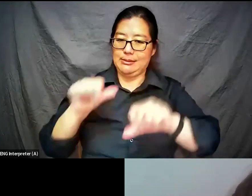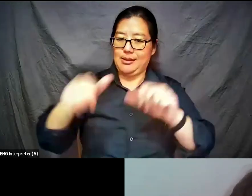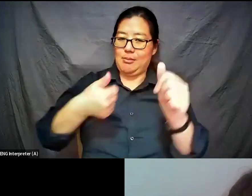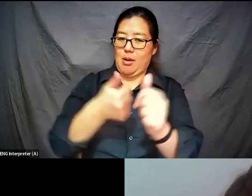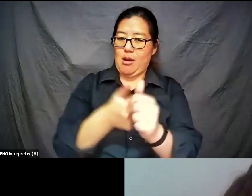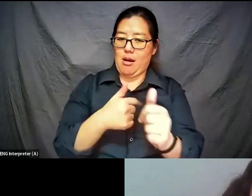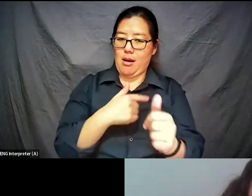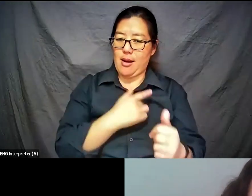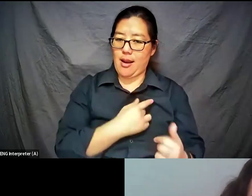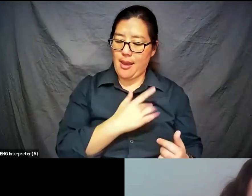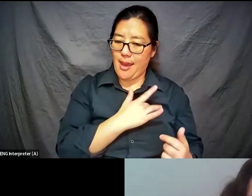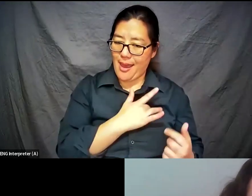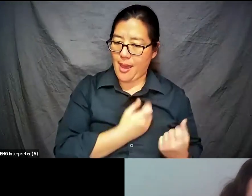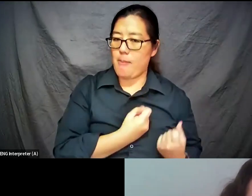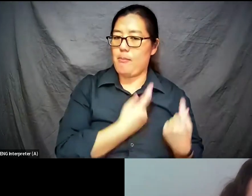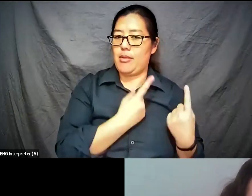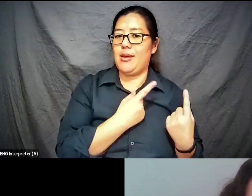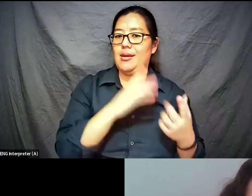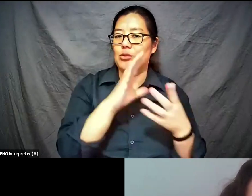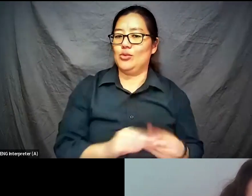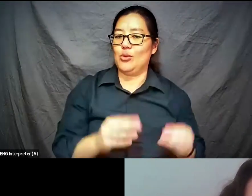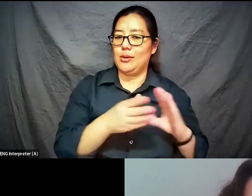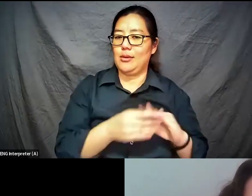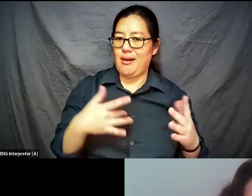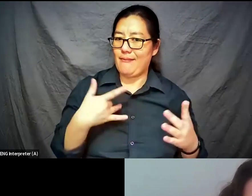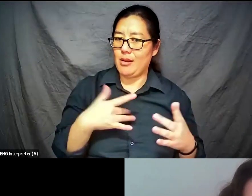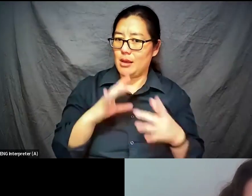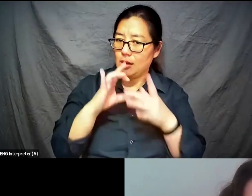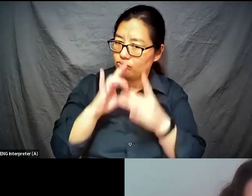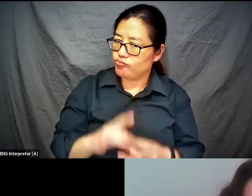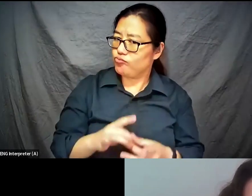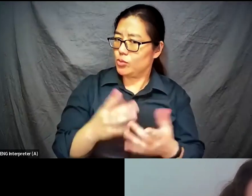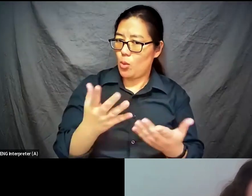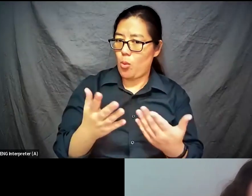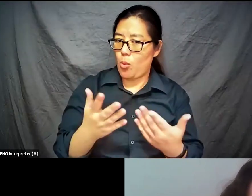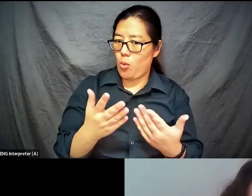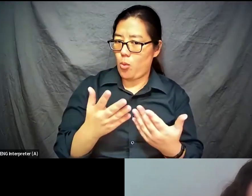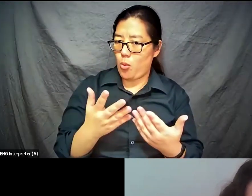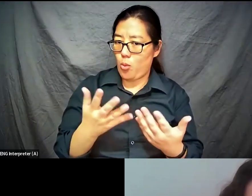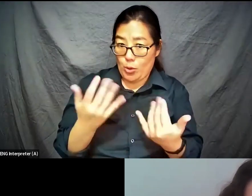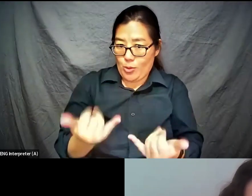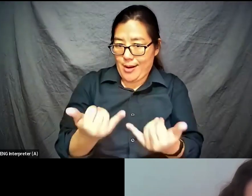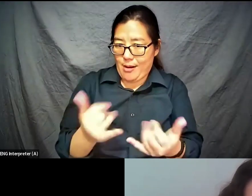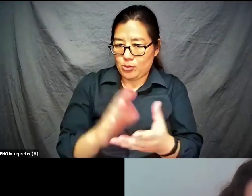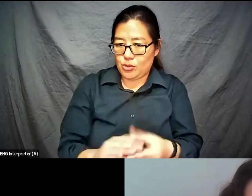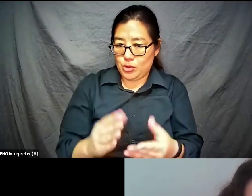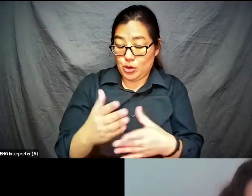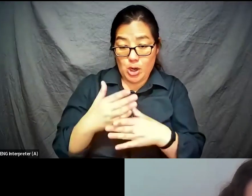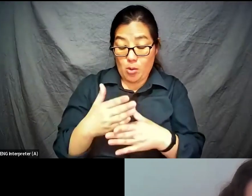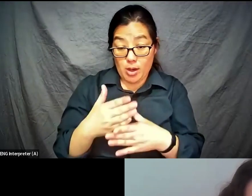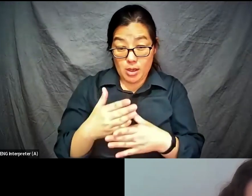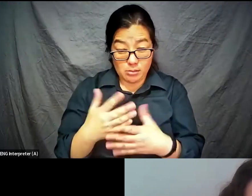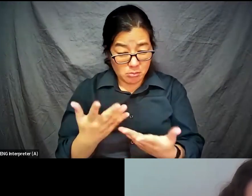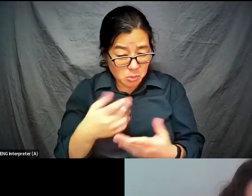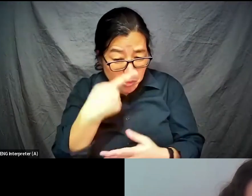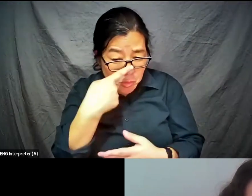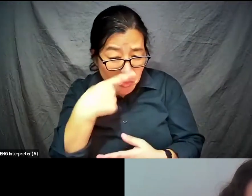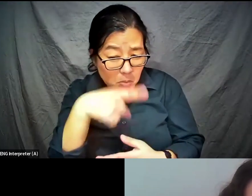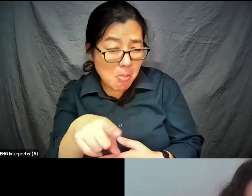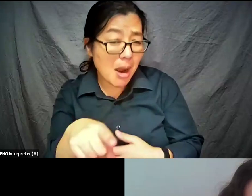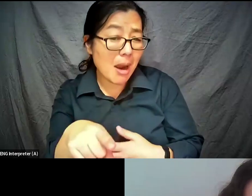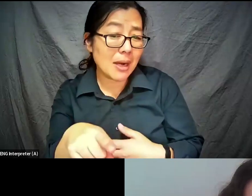story, you can come out differently than when you entered, like before hearing the story. So I think it can be helpful in